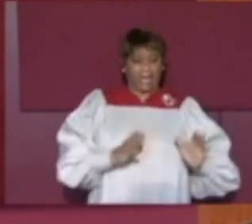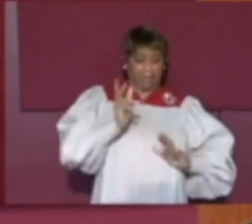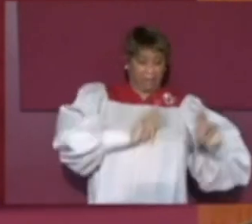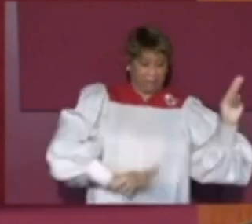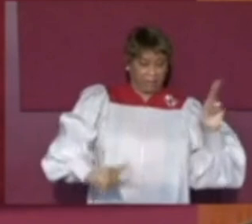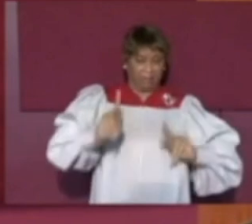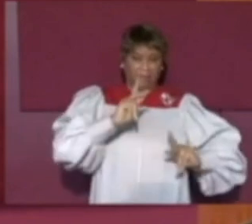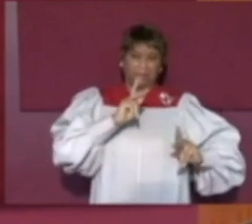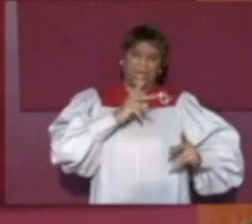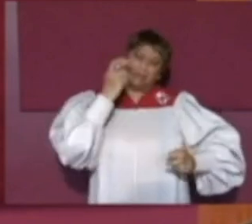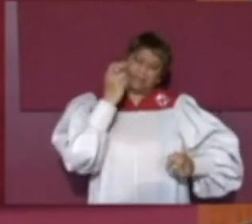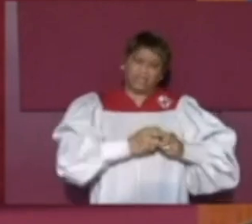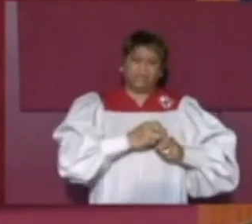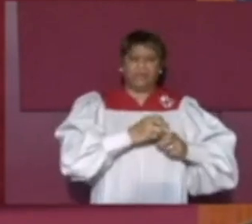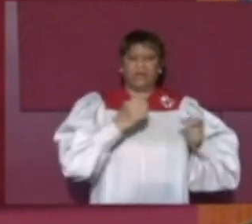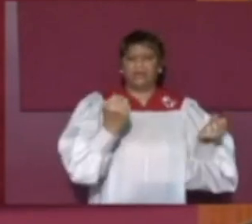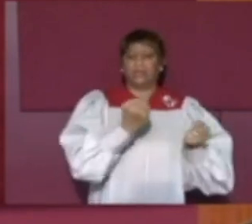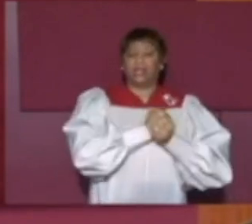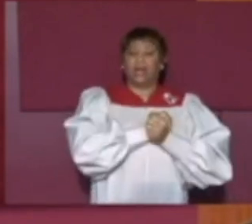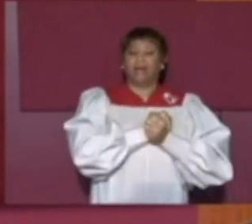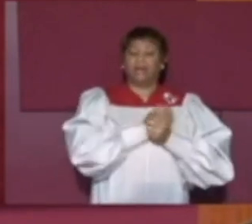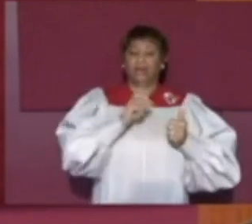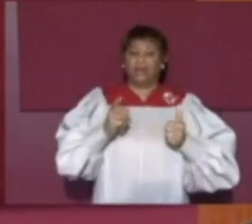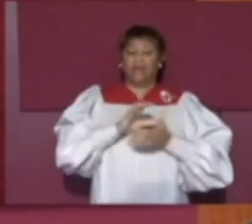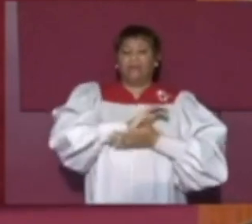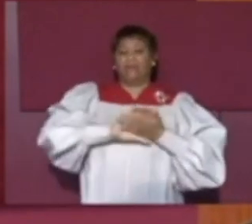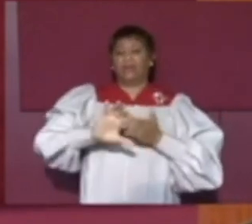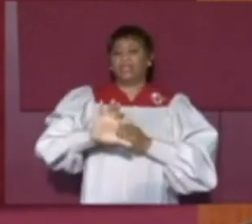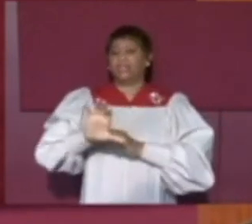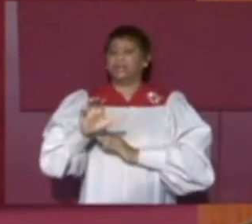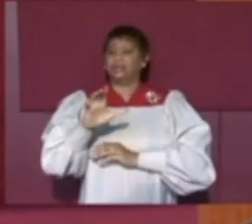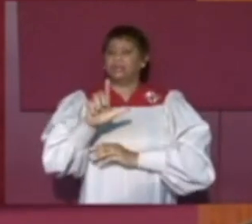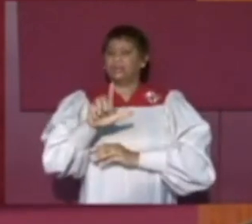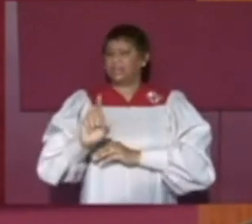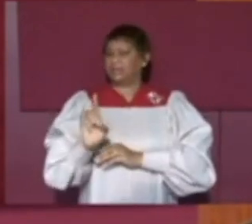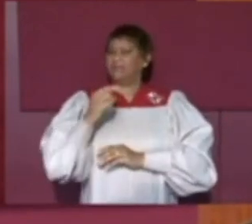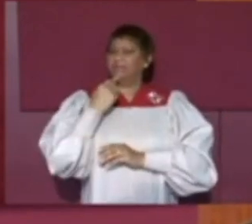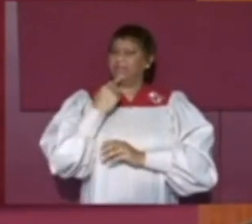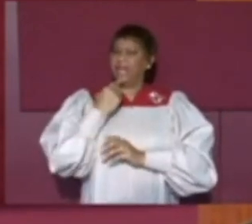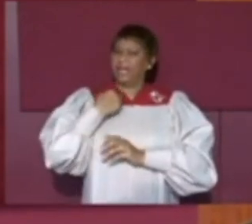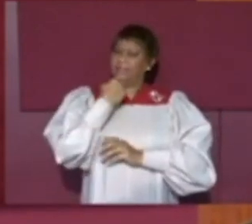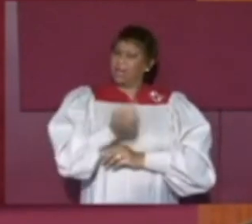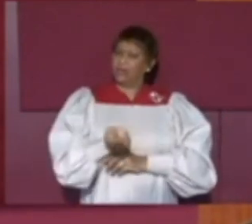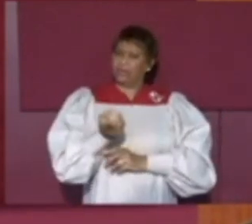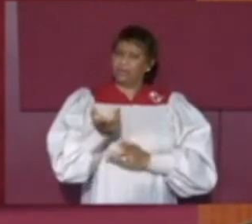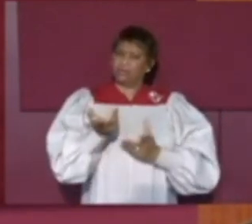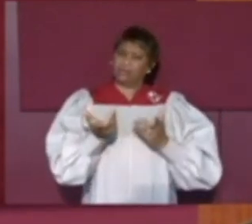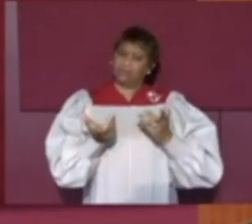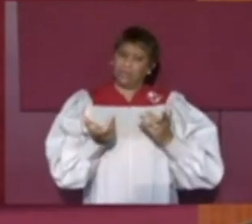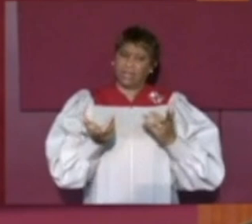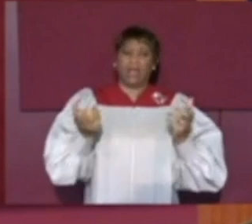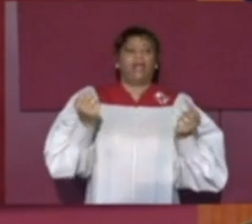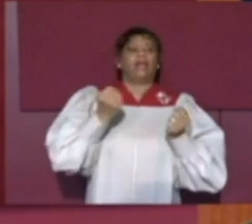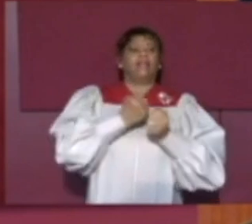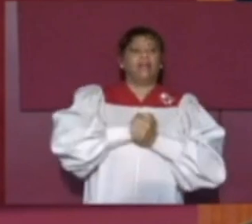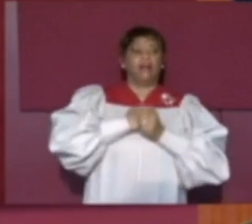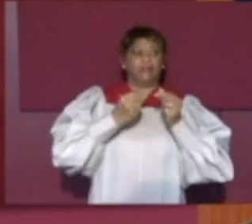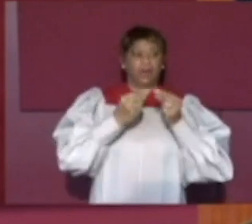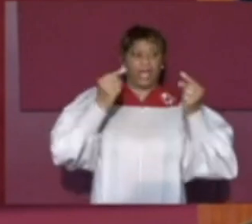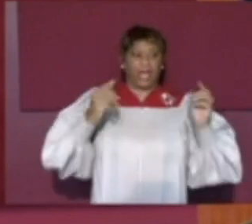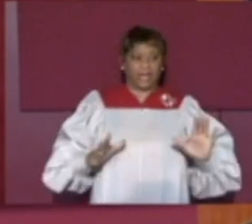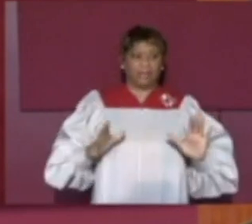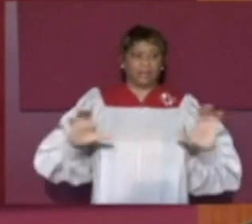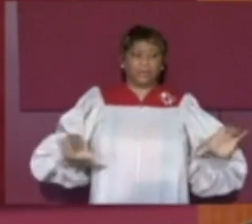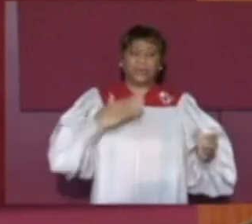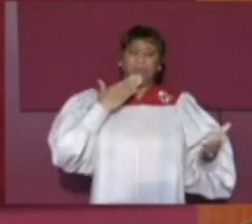are difficult to love. And so in verse number 20, he says, But I say unto you, which hear, love your enemies,